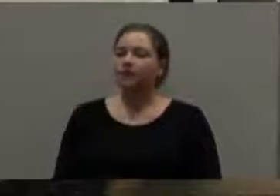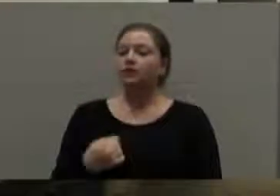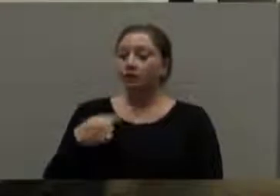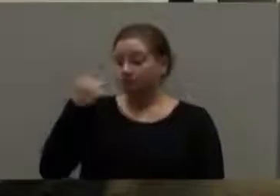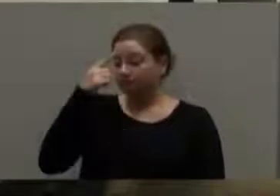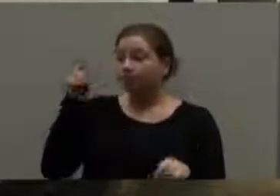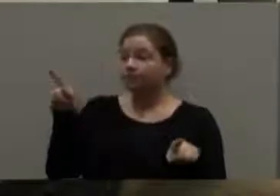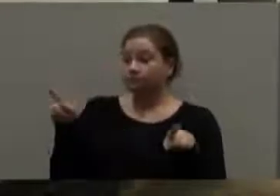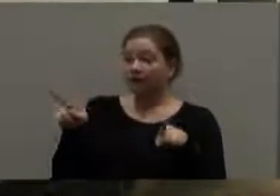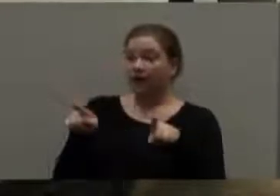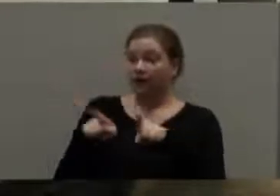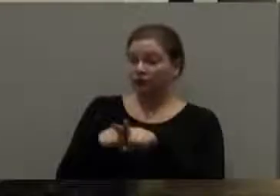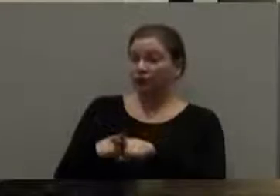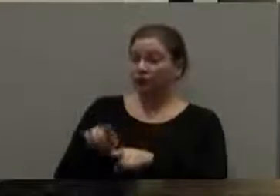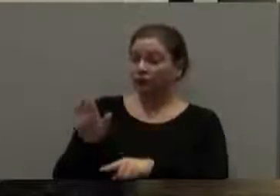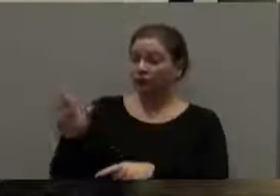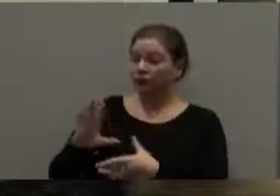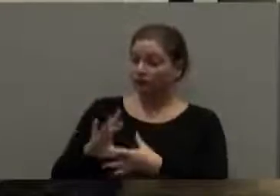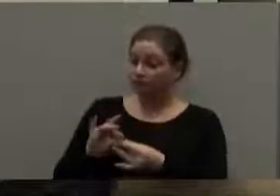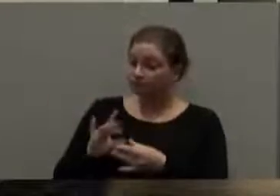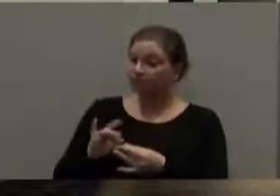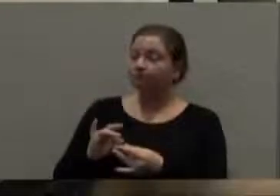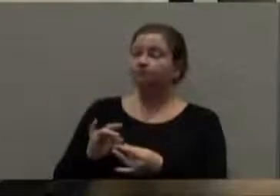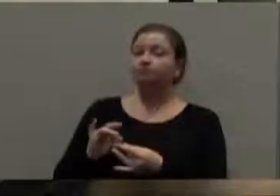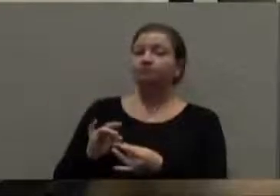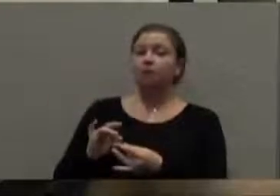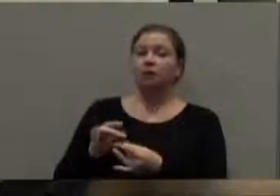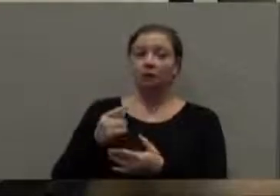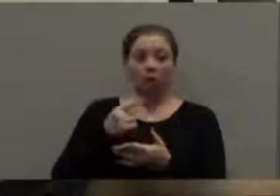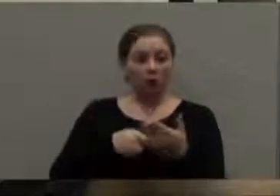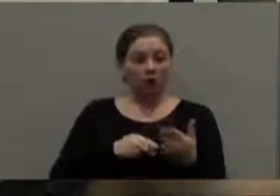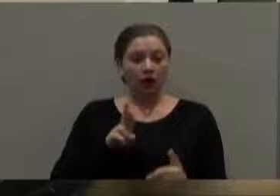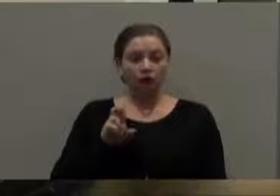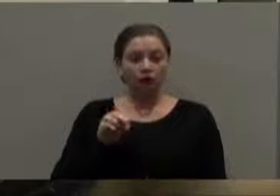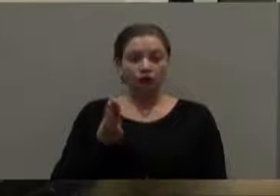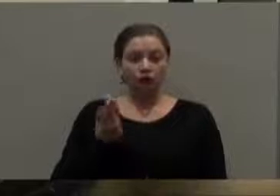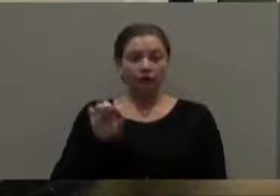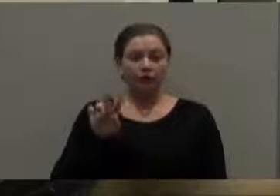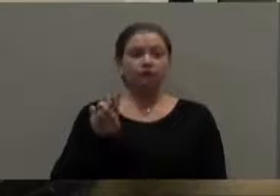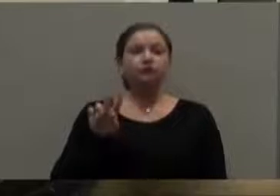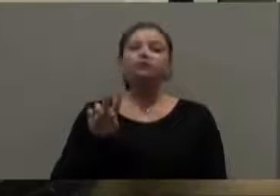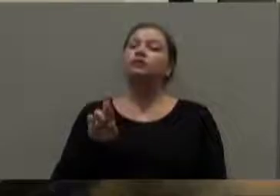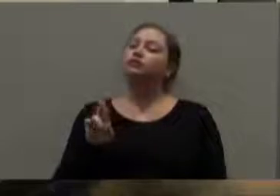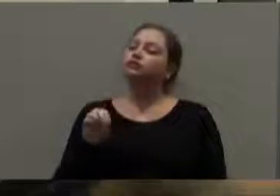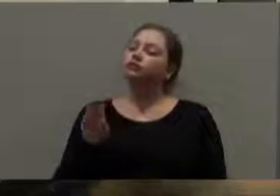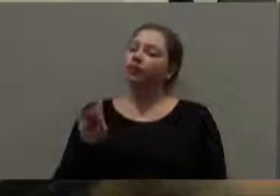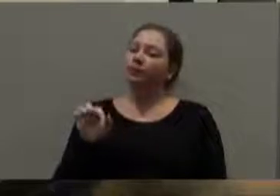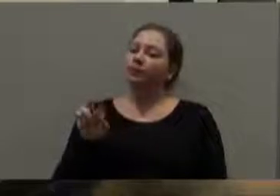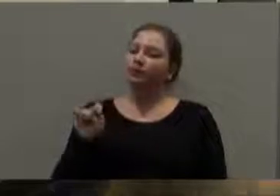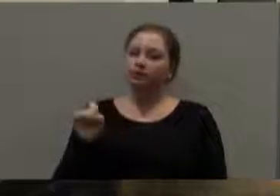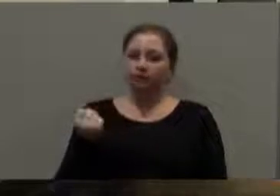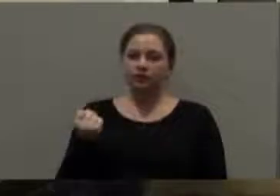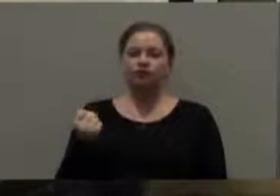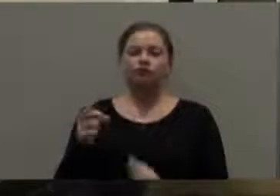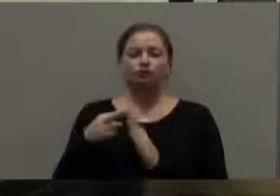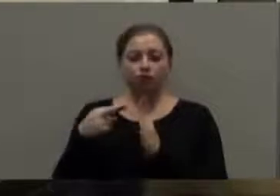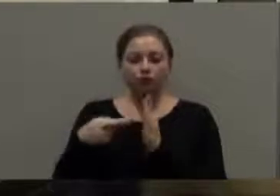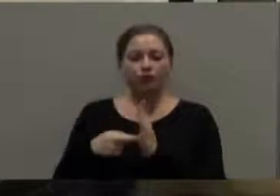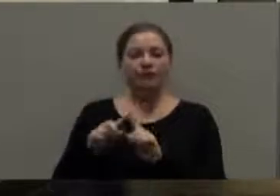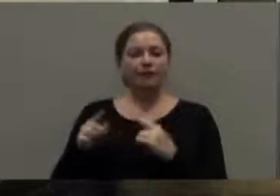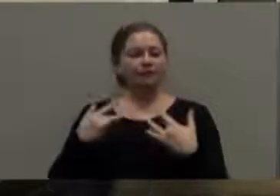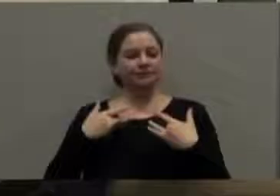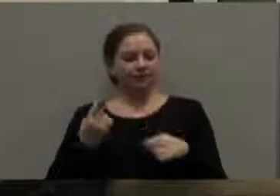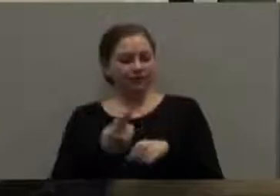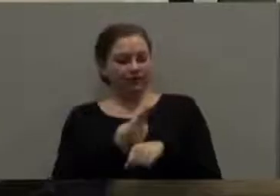with what you're saying. I do agree with what Robert's Rules provides, but as you said, it's normally used for